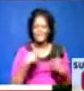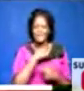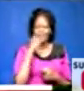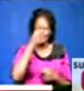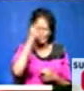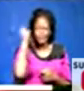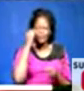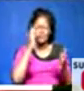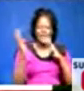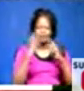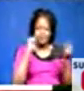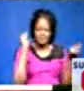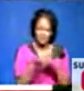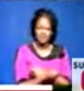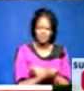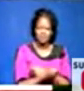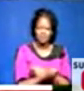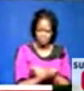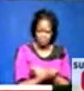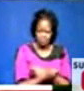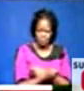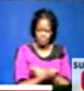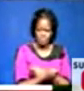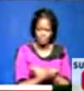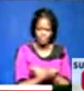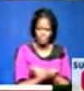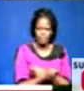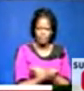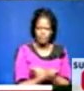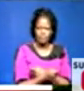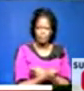of the climate change. Timothy Kipnosu for Prime Edition, Nairobi.